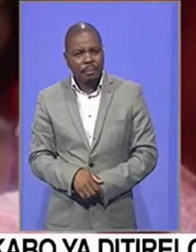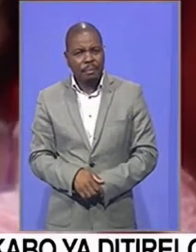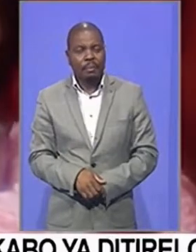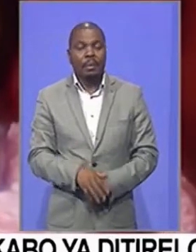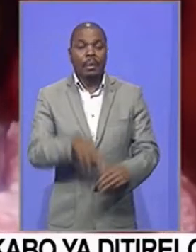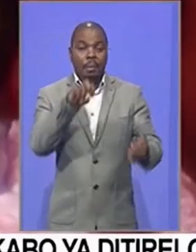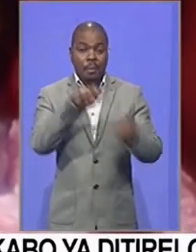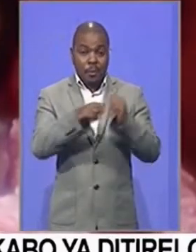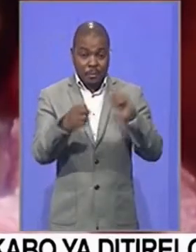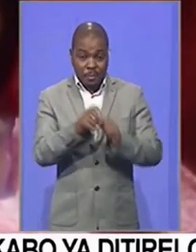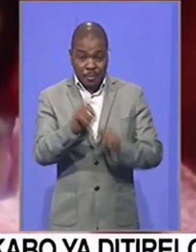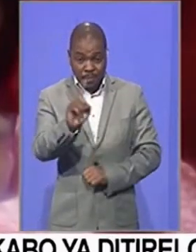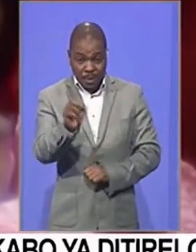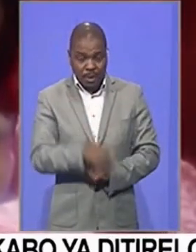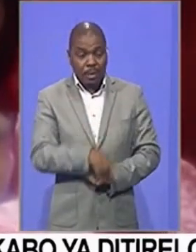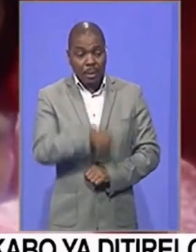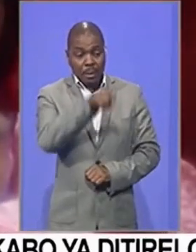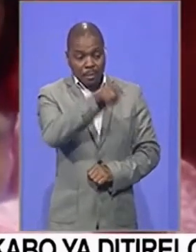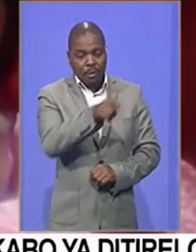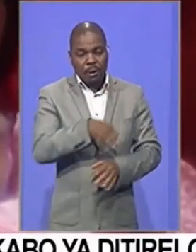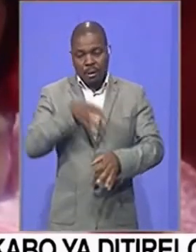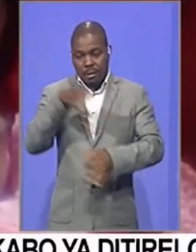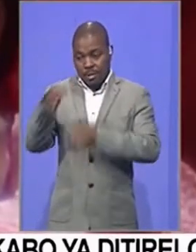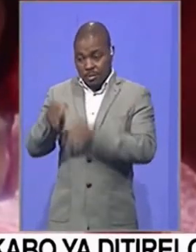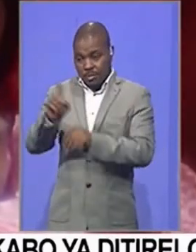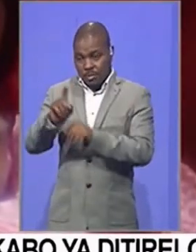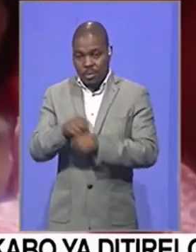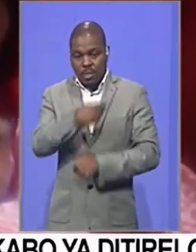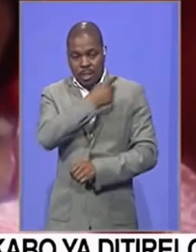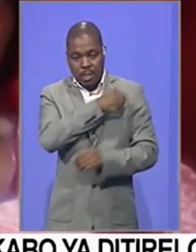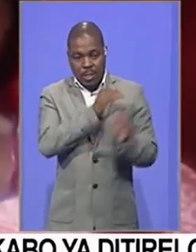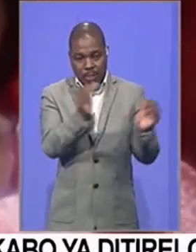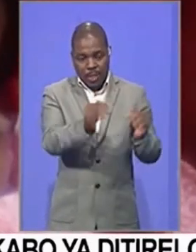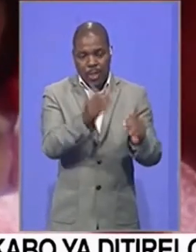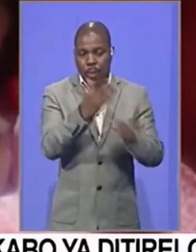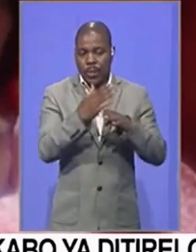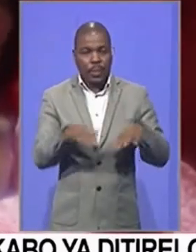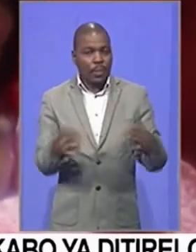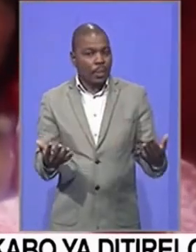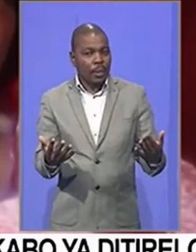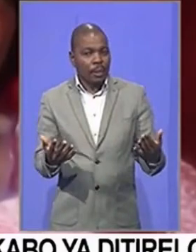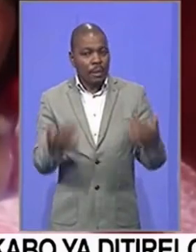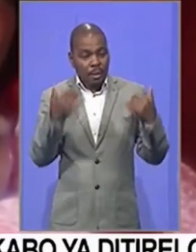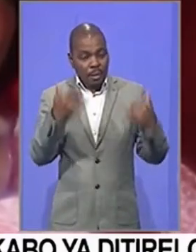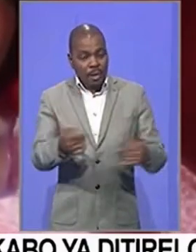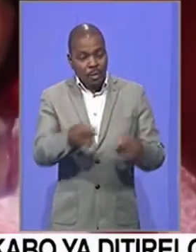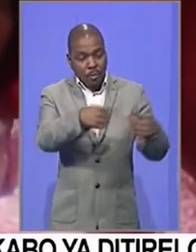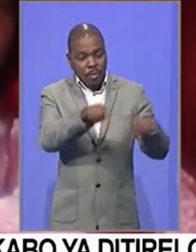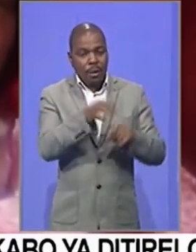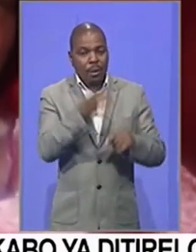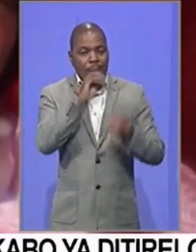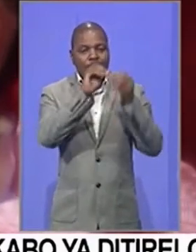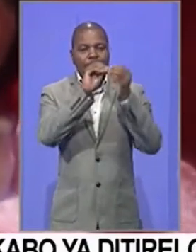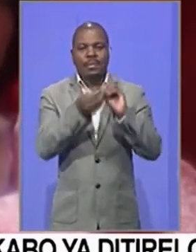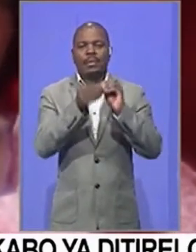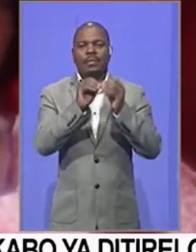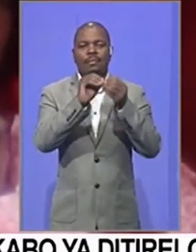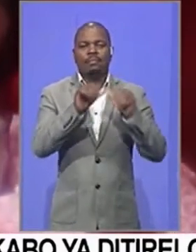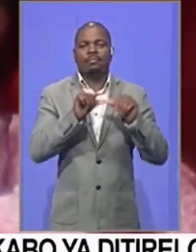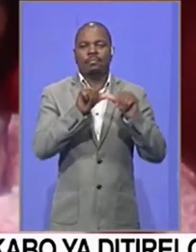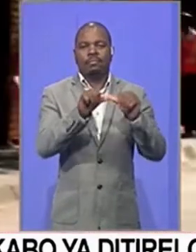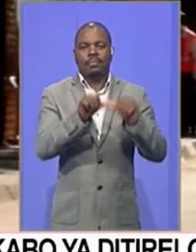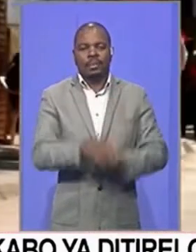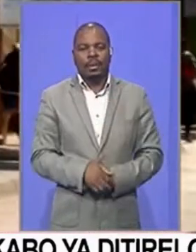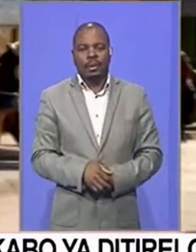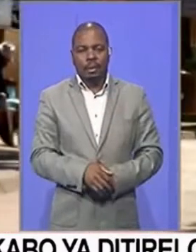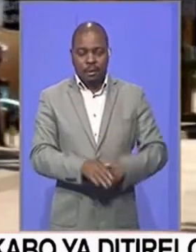Bothata be beng gona ba ile ba bontšha gore ditleliniking di šome ge re bolela jwalo ba re ditleliniki di a renovatiwa and-e ye leng gore